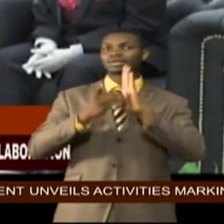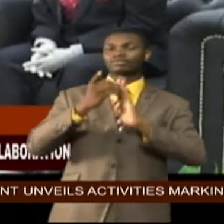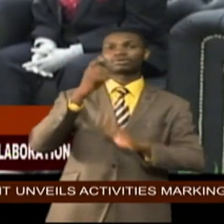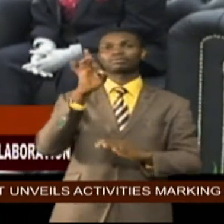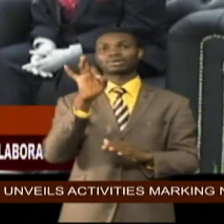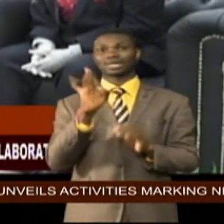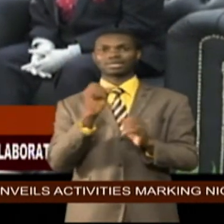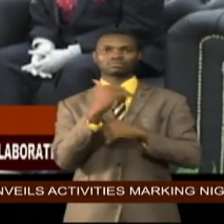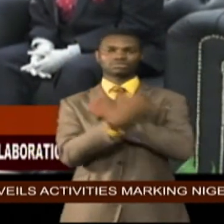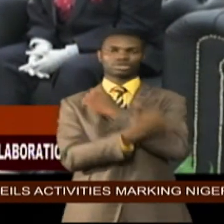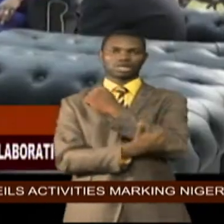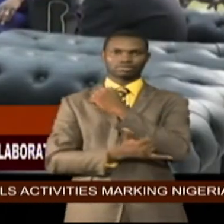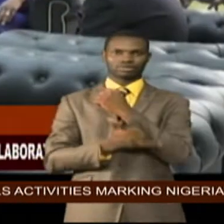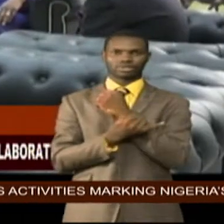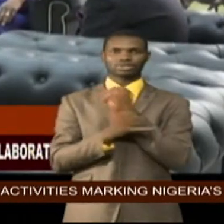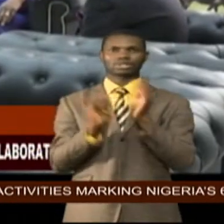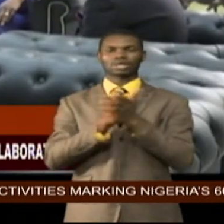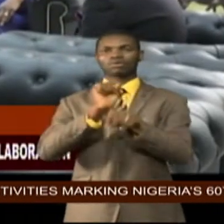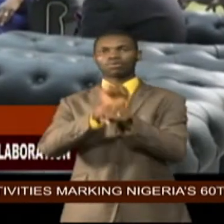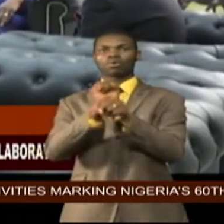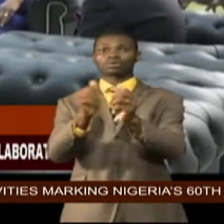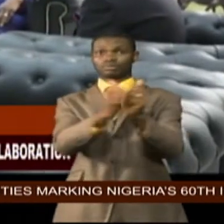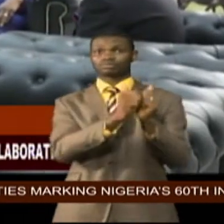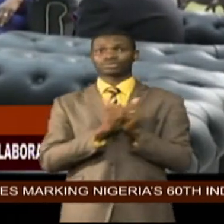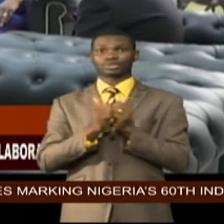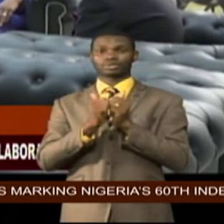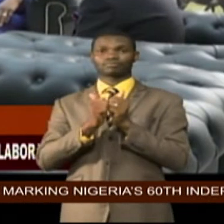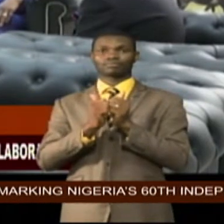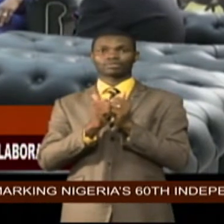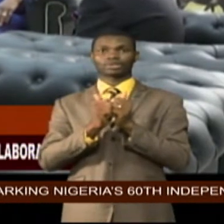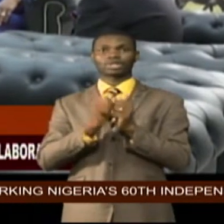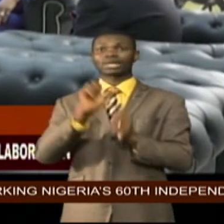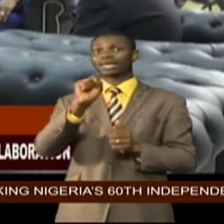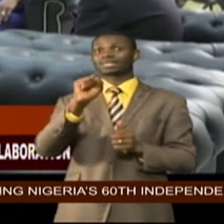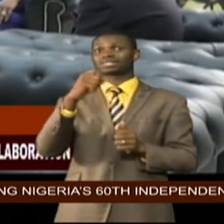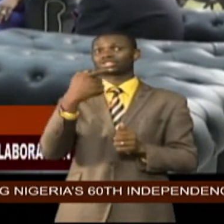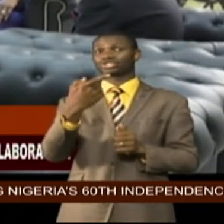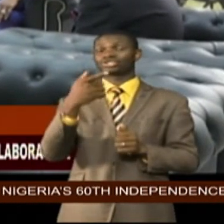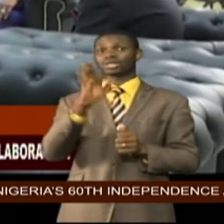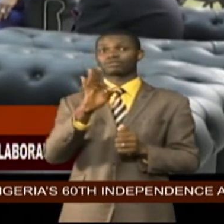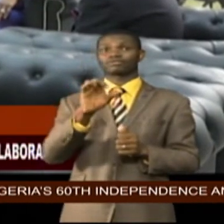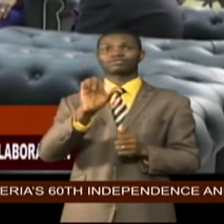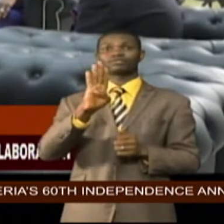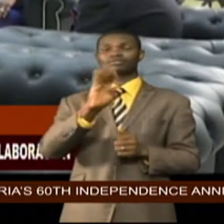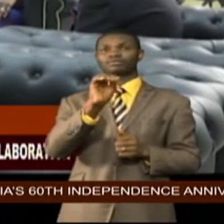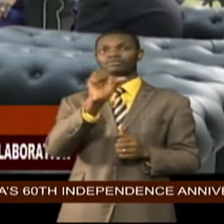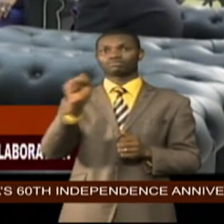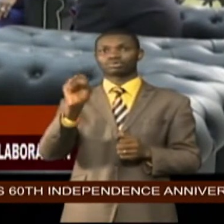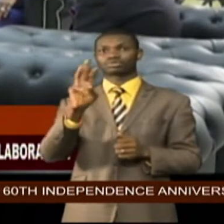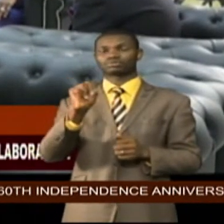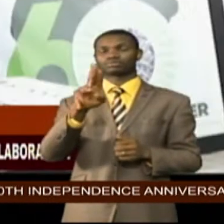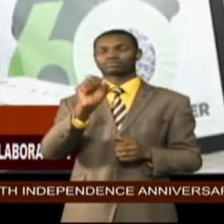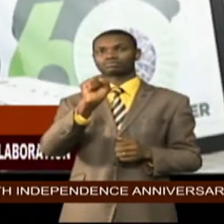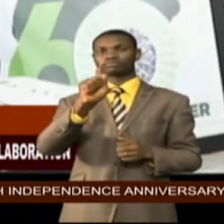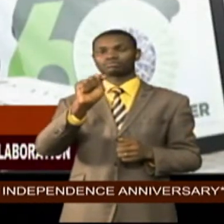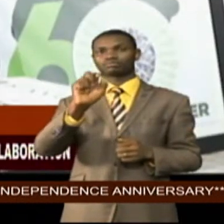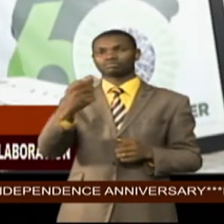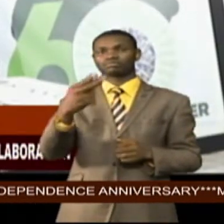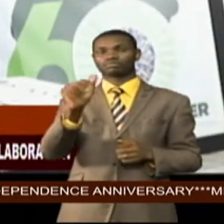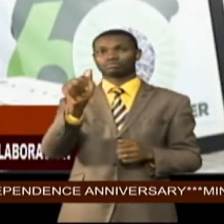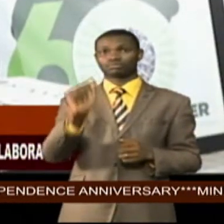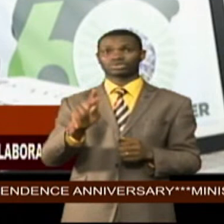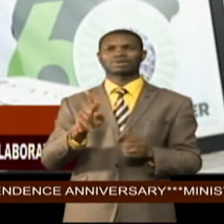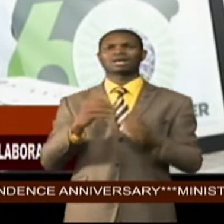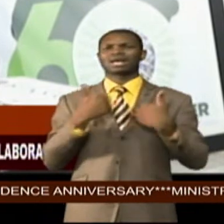and the Non-Aligned Movement. Secretary to the Government of the Federation, Boss Mustafa, says Nigeria-Bangladeshi relations have